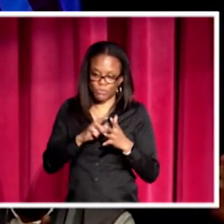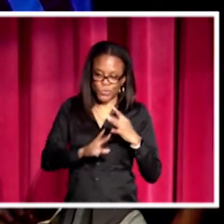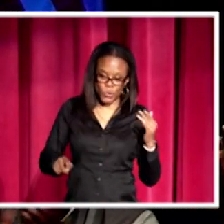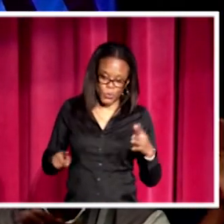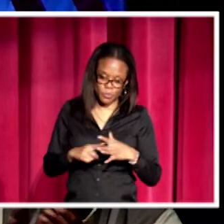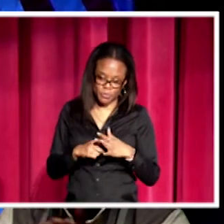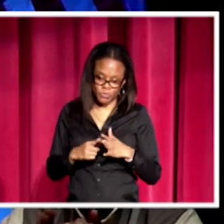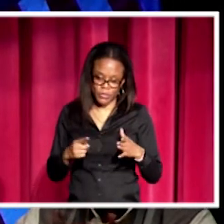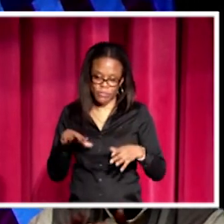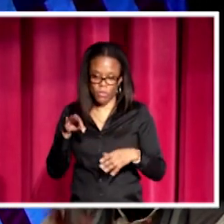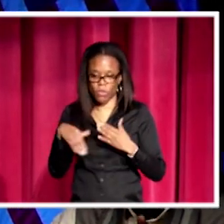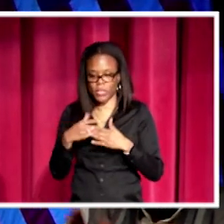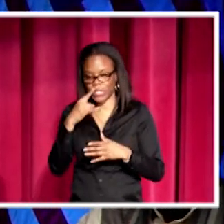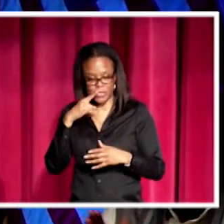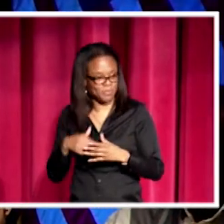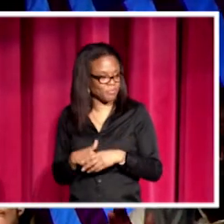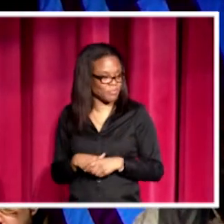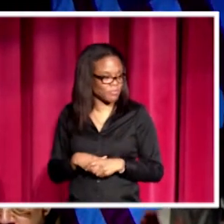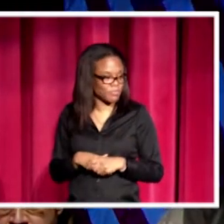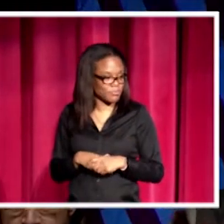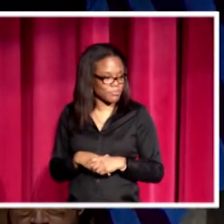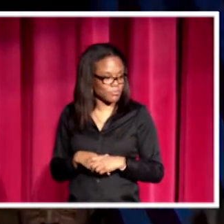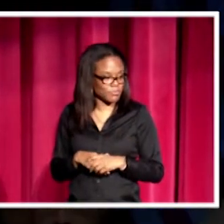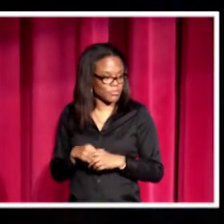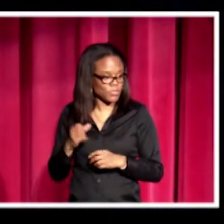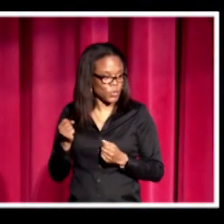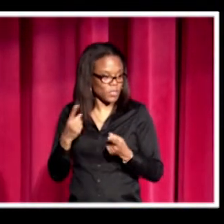So coming into office,